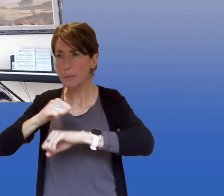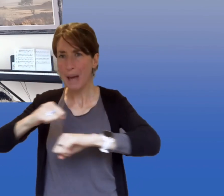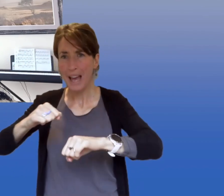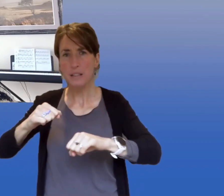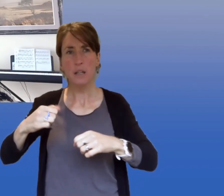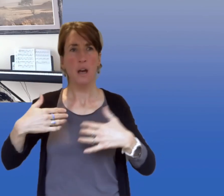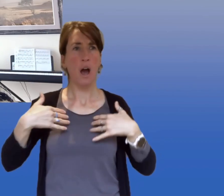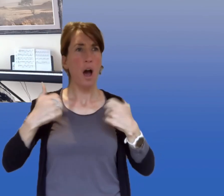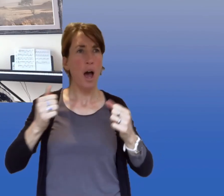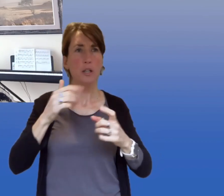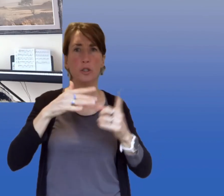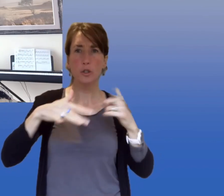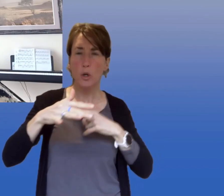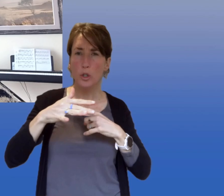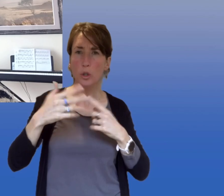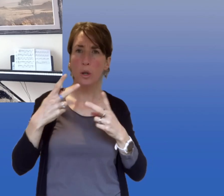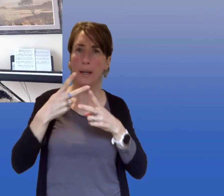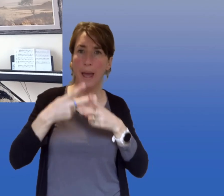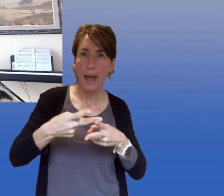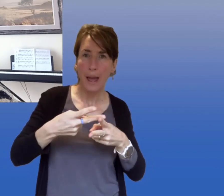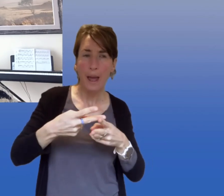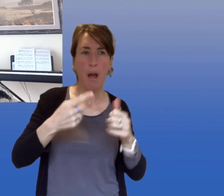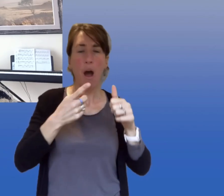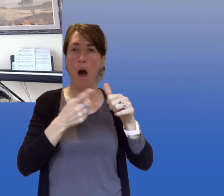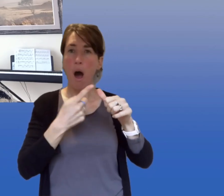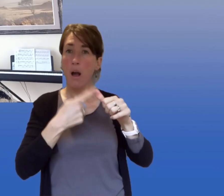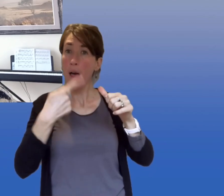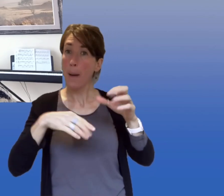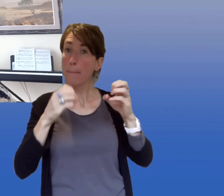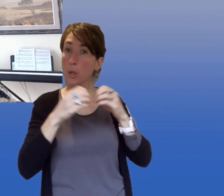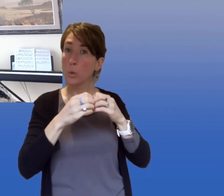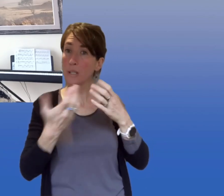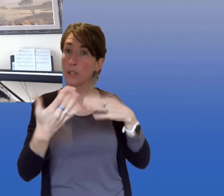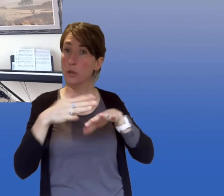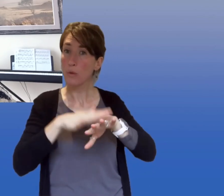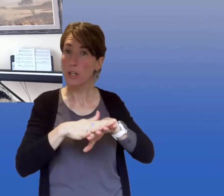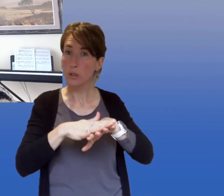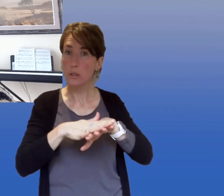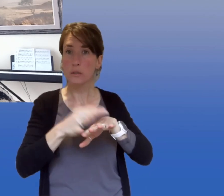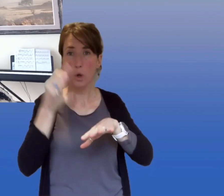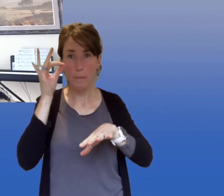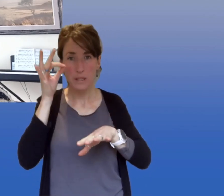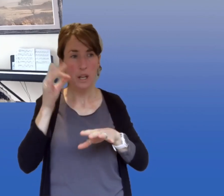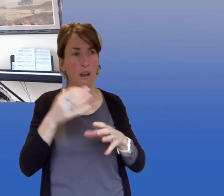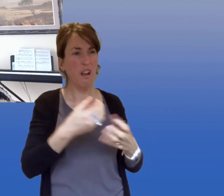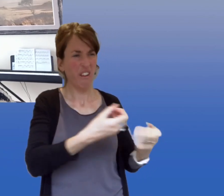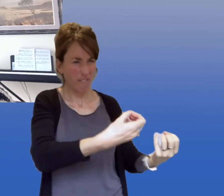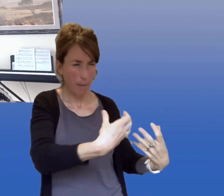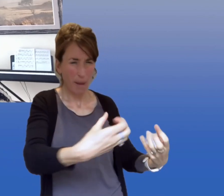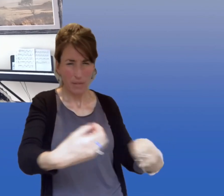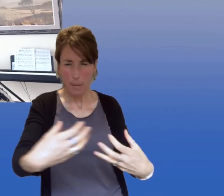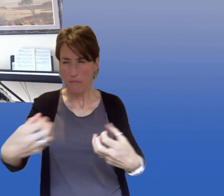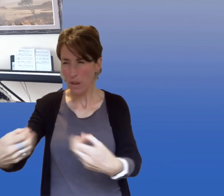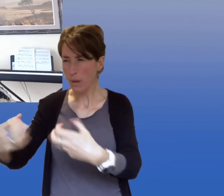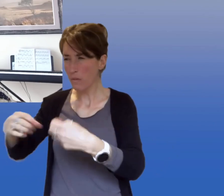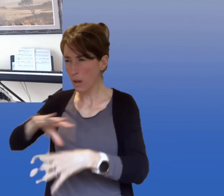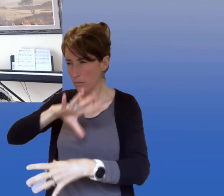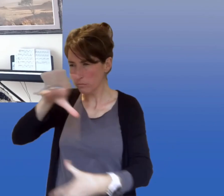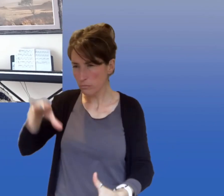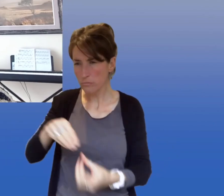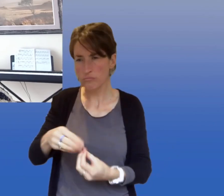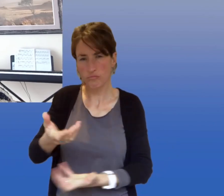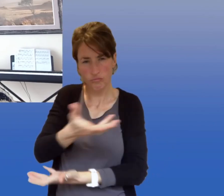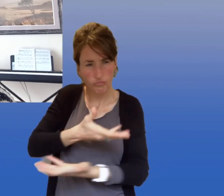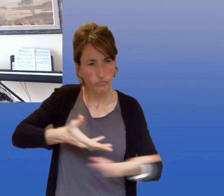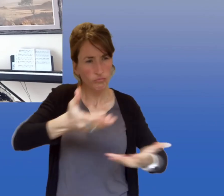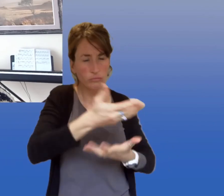so the Highland Health and Social Care Committee and the Integration Joint Board in Argyll and Bute. So we did all of that, and that was really helpful.